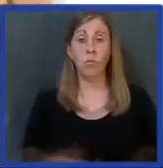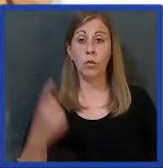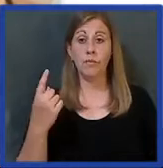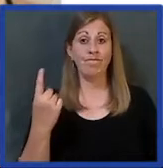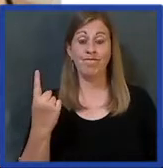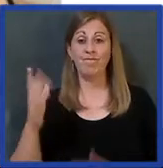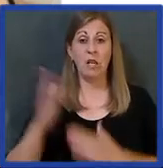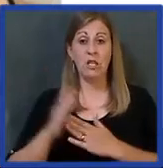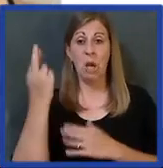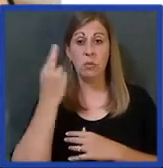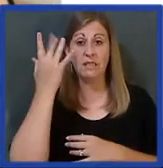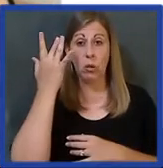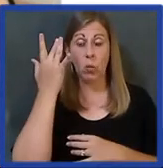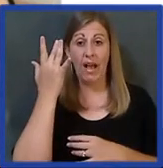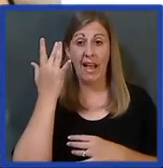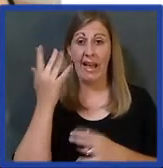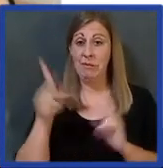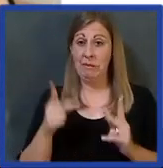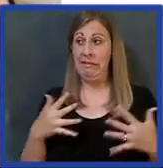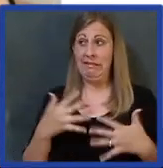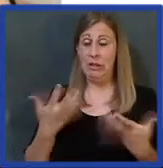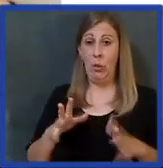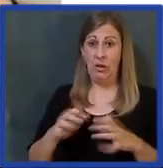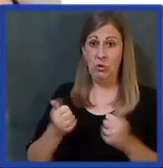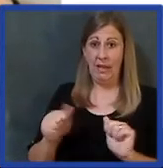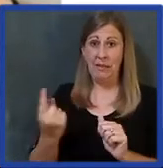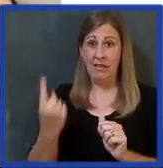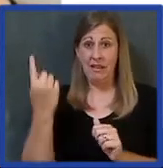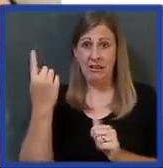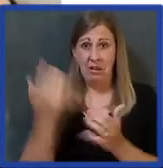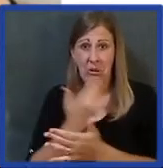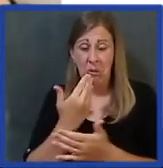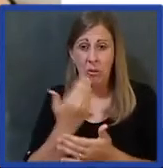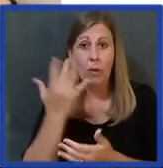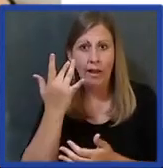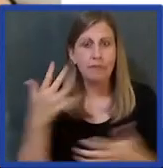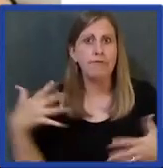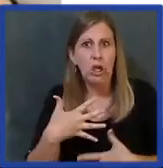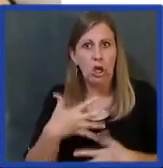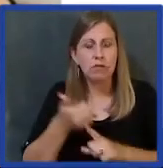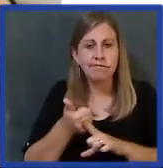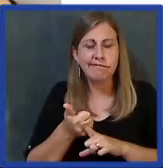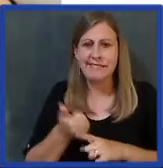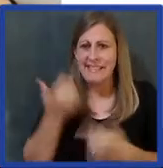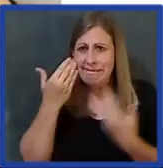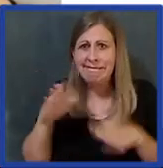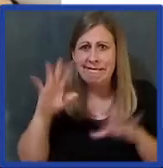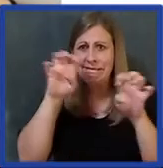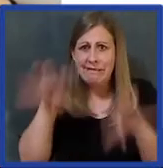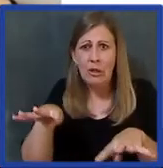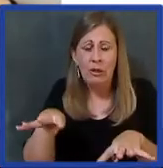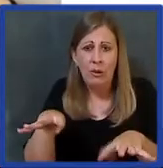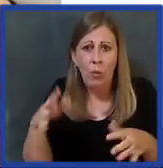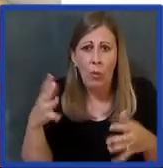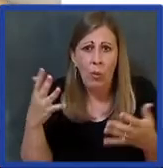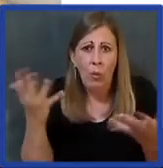One of the #1 reasons why we don't try new things is because of fear. The fear of the unknown, all the questions of